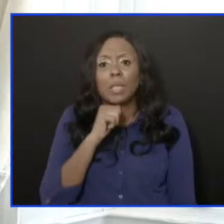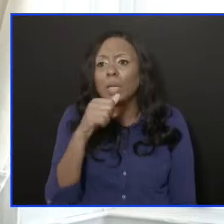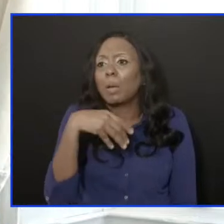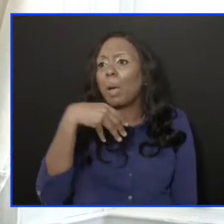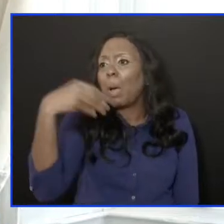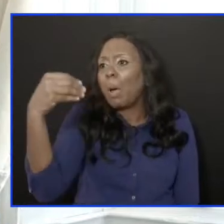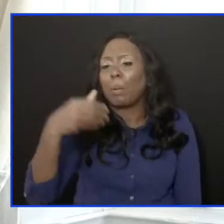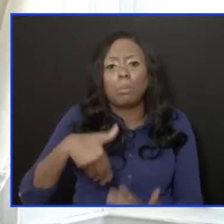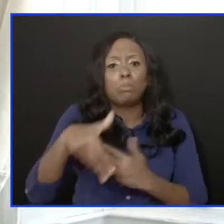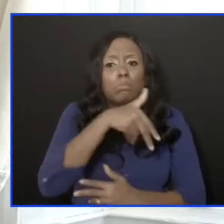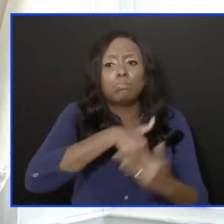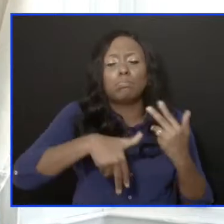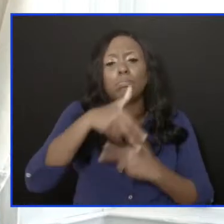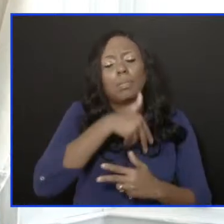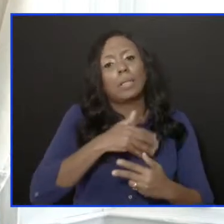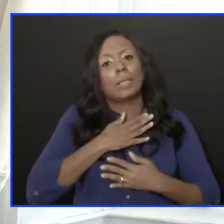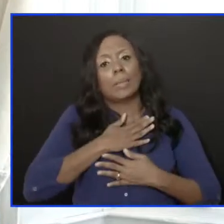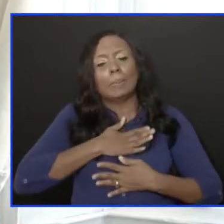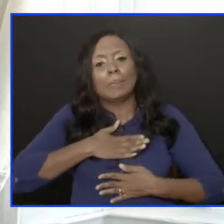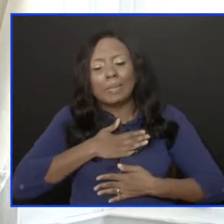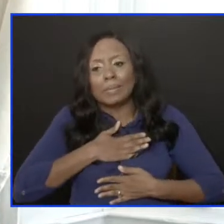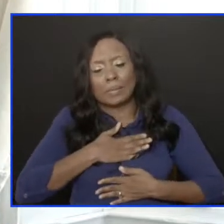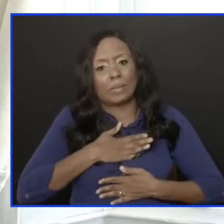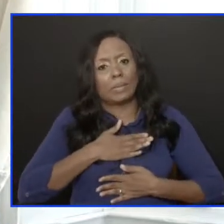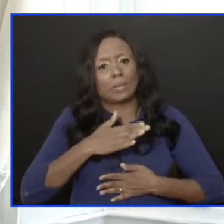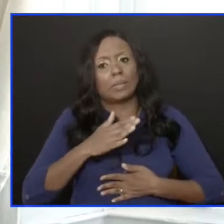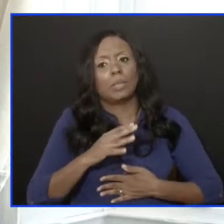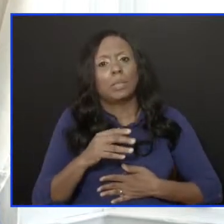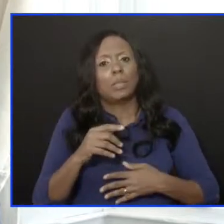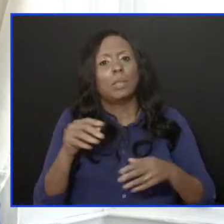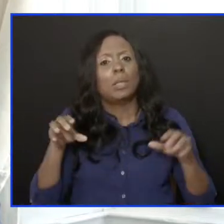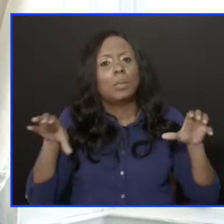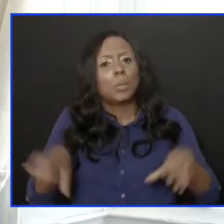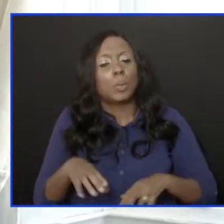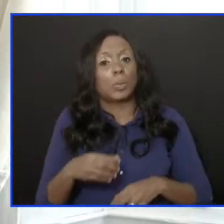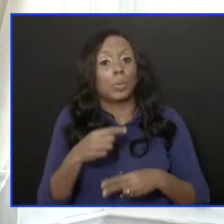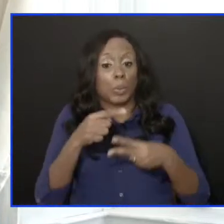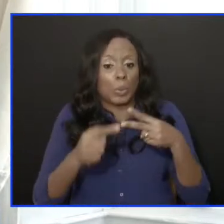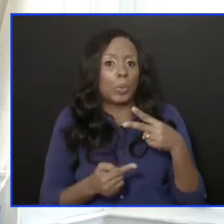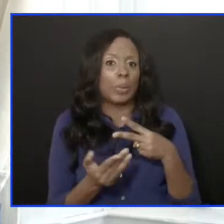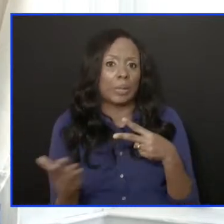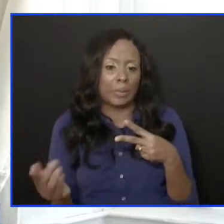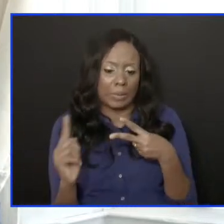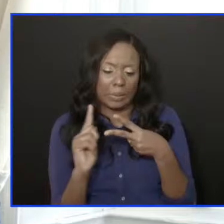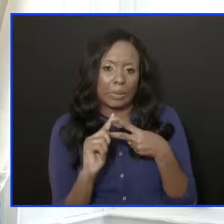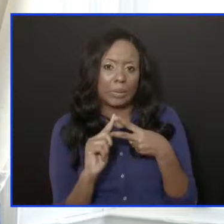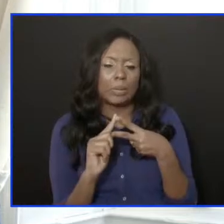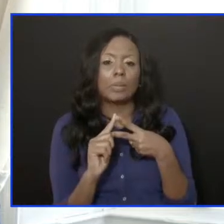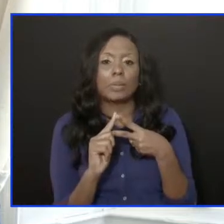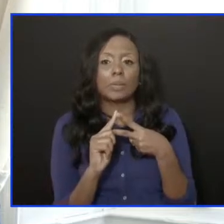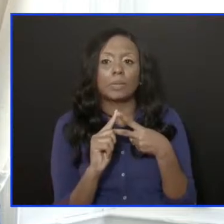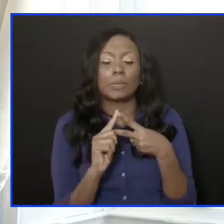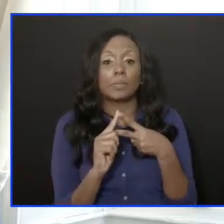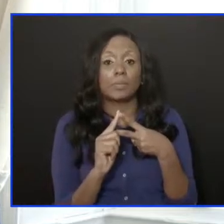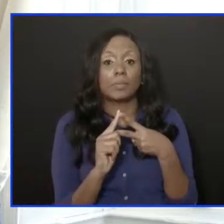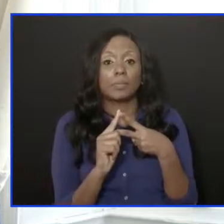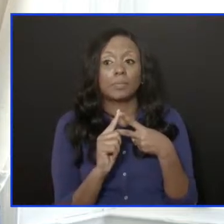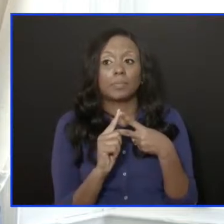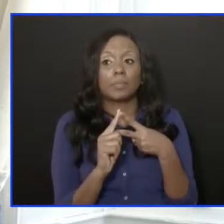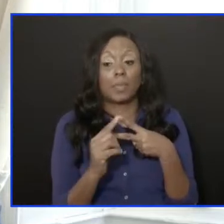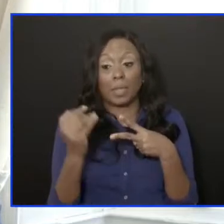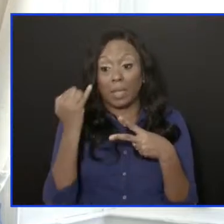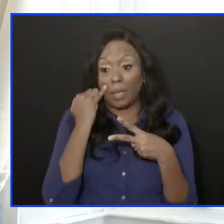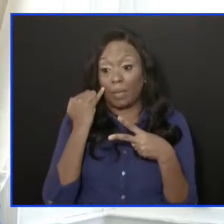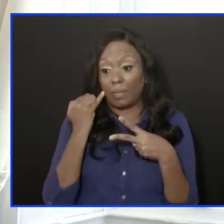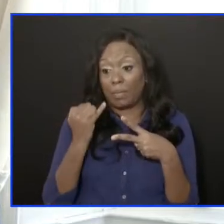anywhere. I'm asking you specially to do 2 things for me. Just 2 things, just 2 things. 1, if they get ill, get